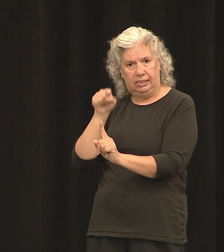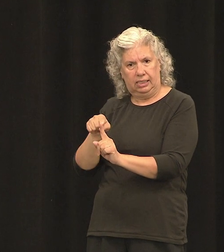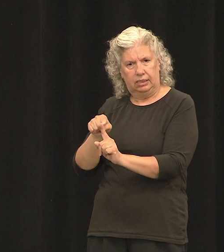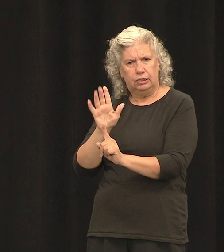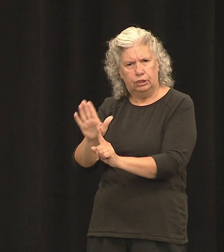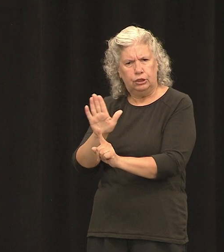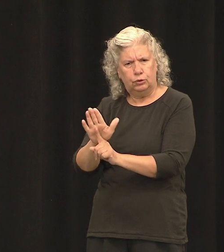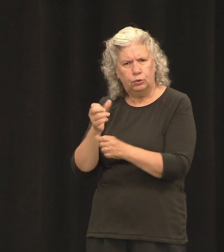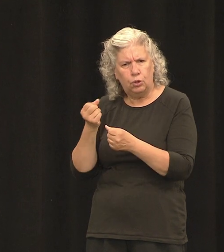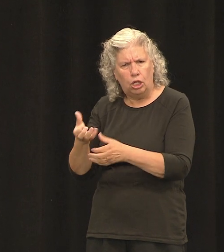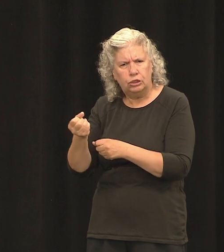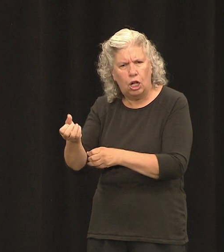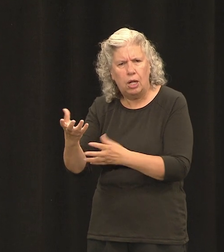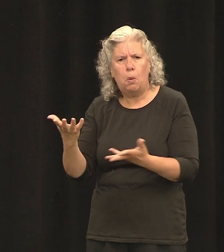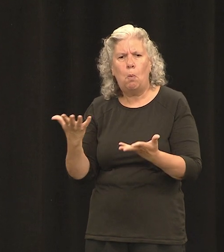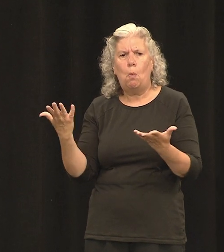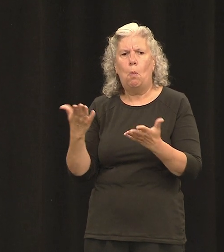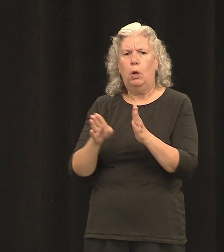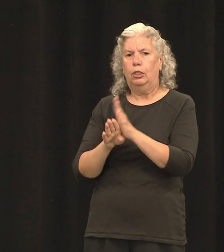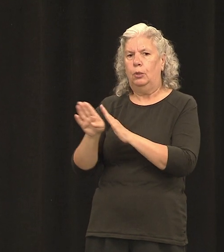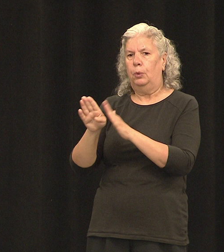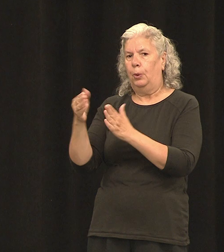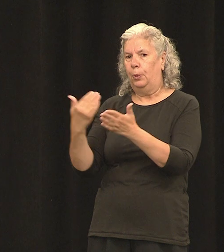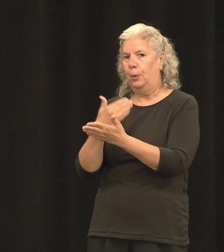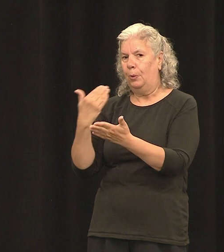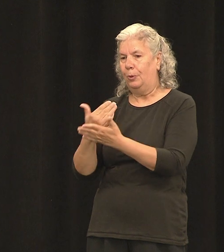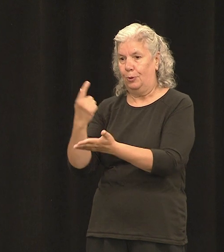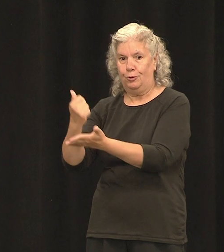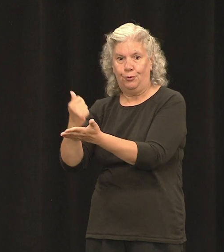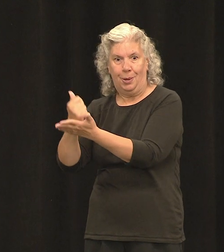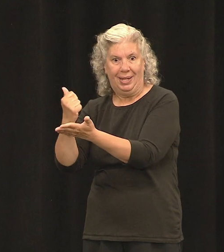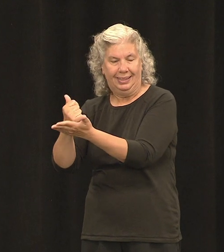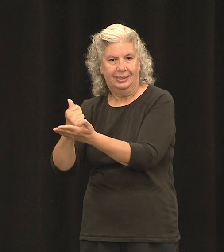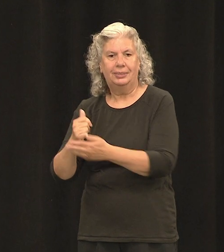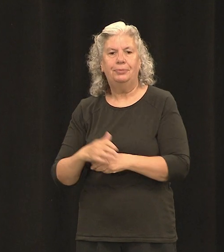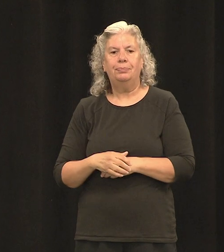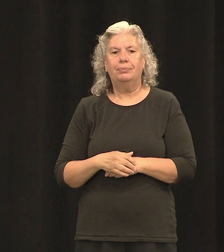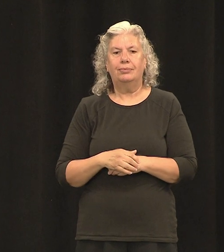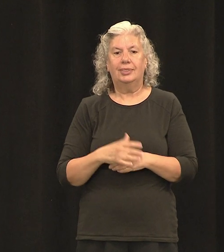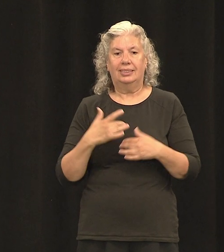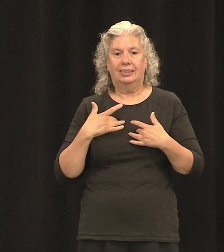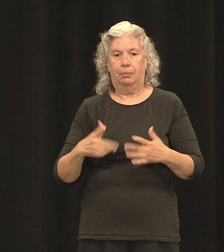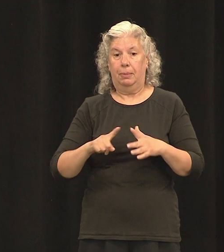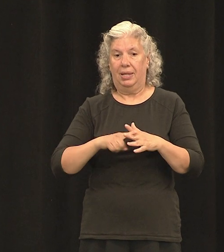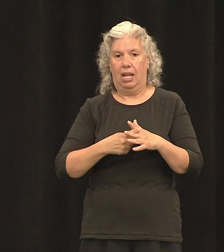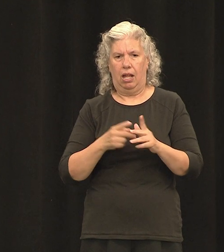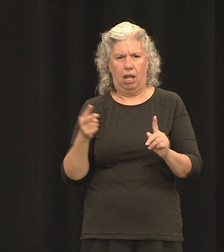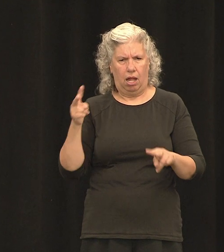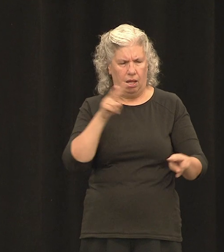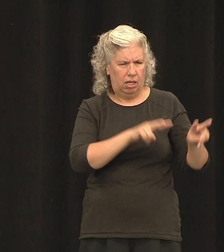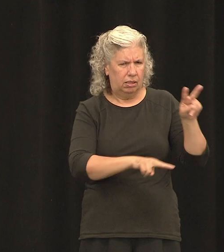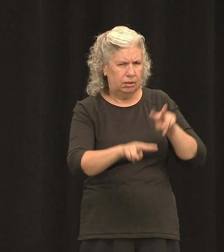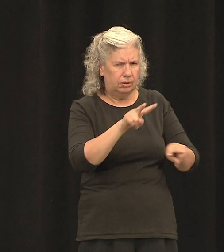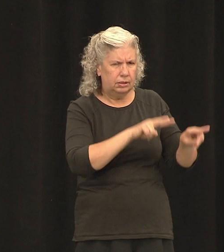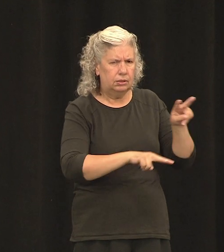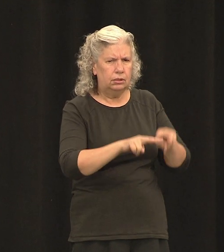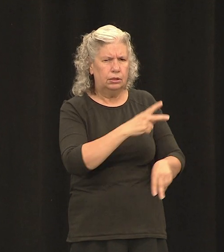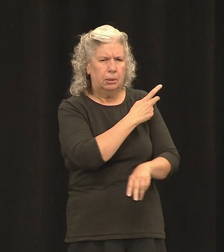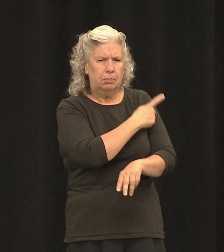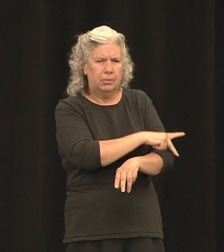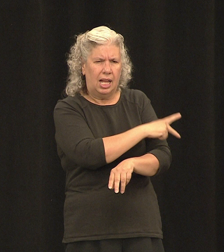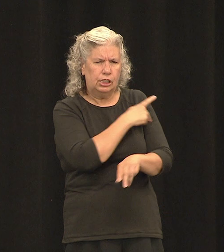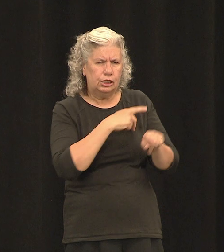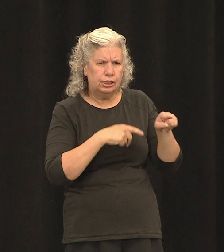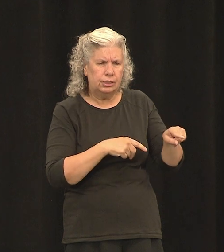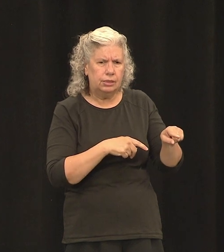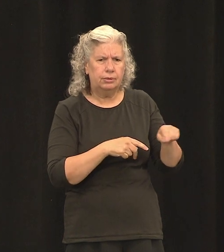therapies. Typically, this begins with observations in patients. So it's very important for